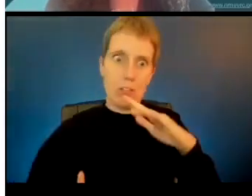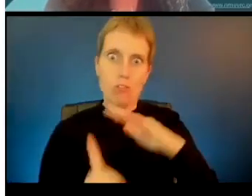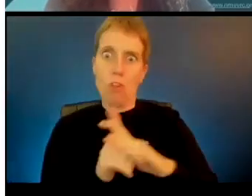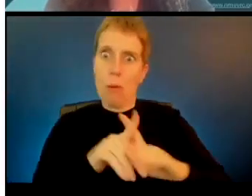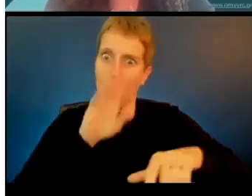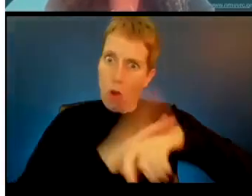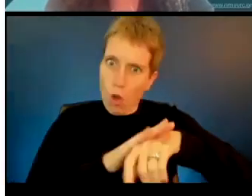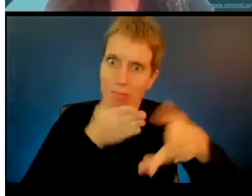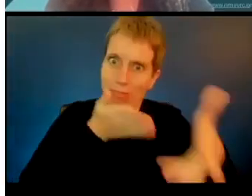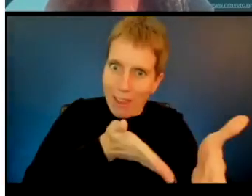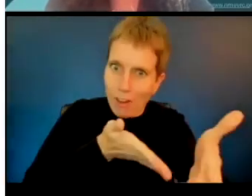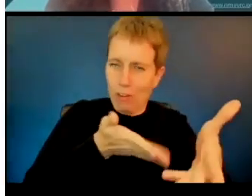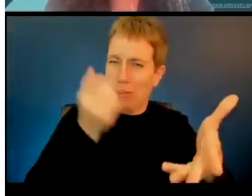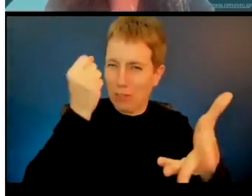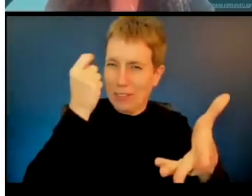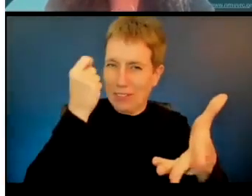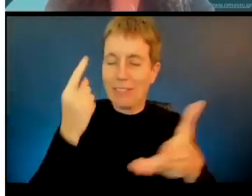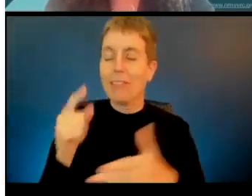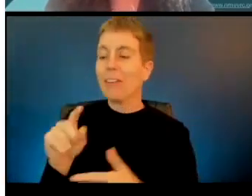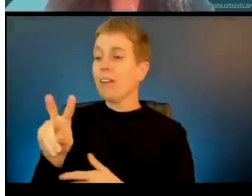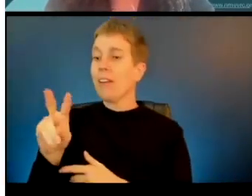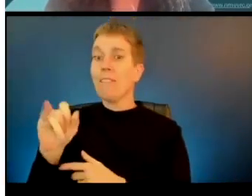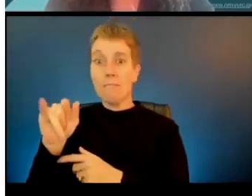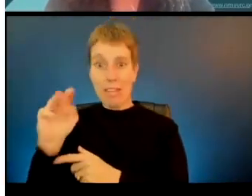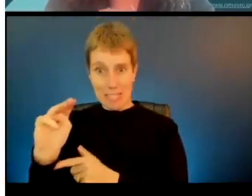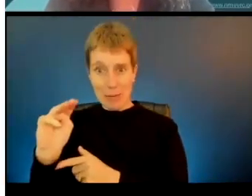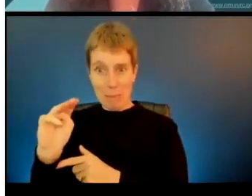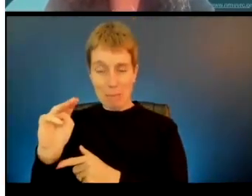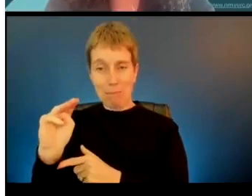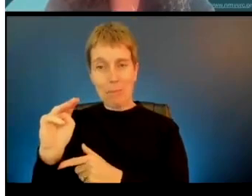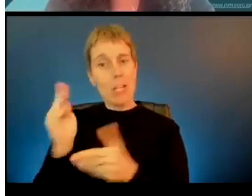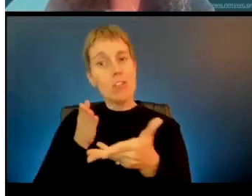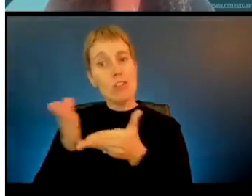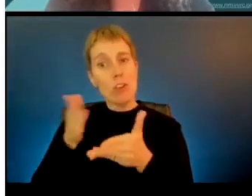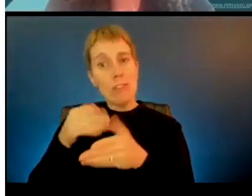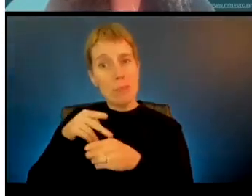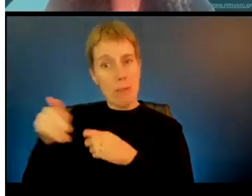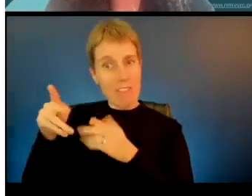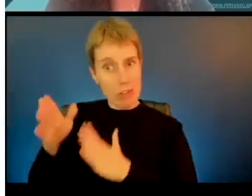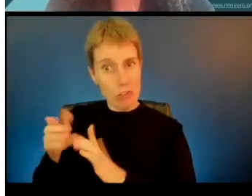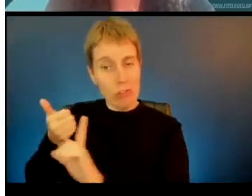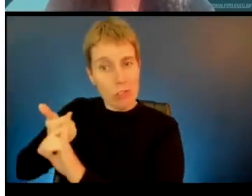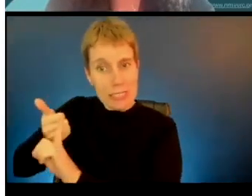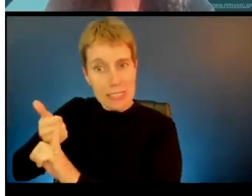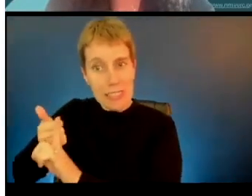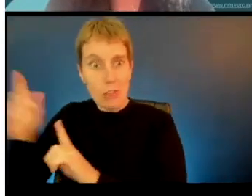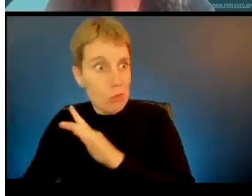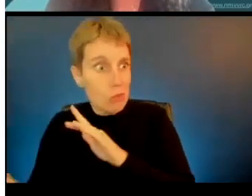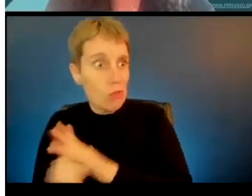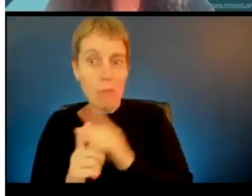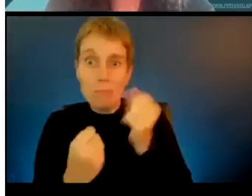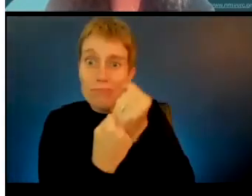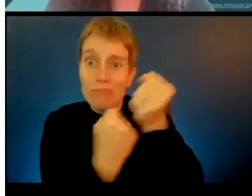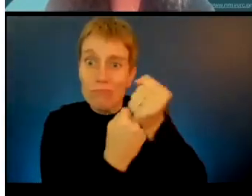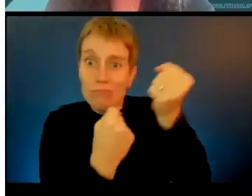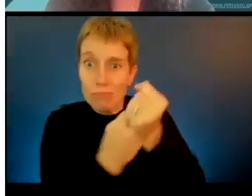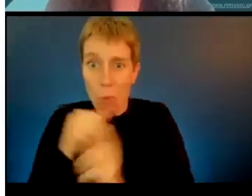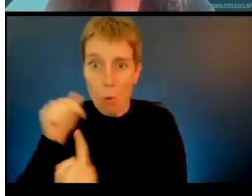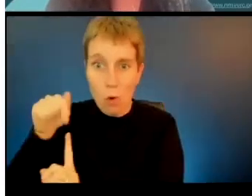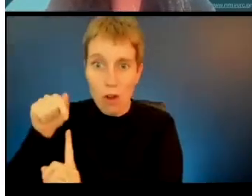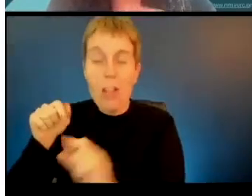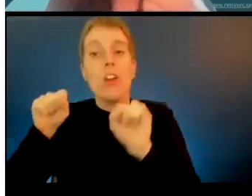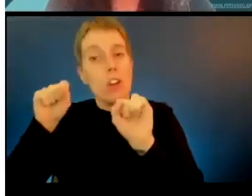Victim service professionals may be susceptible to vicarious trauma from mass violence incidents if